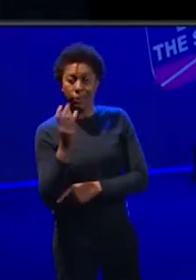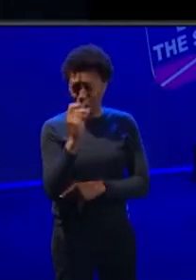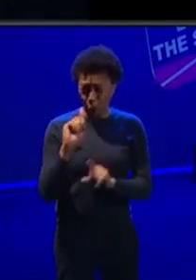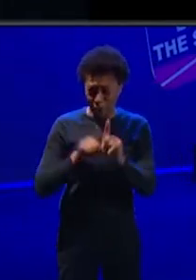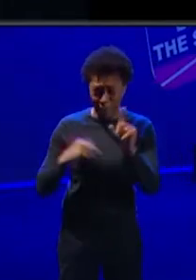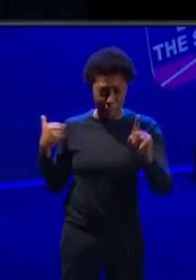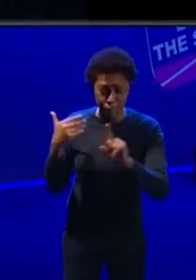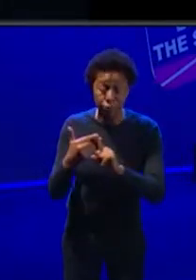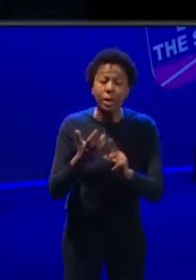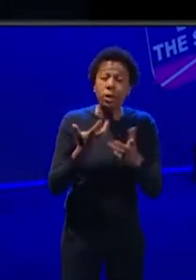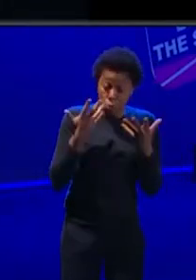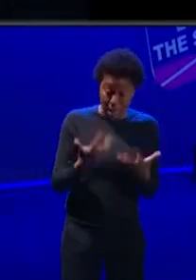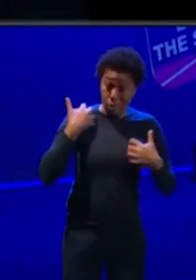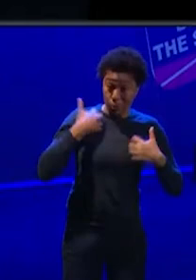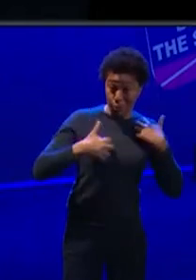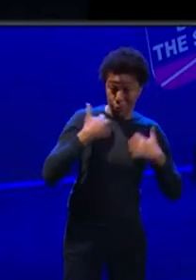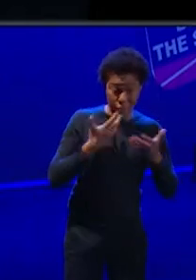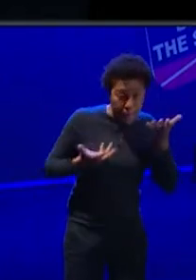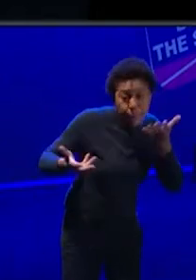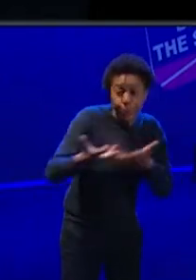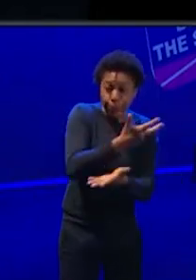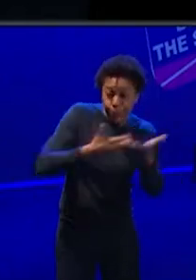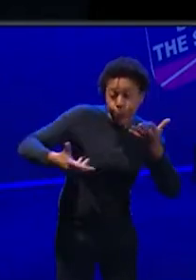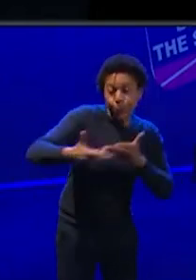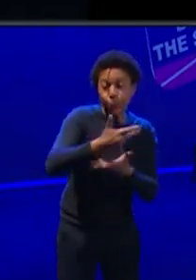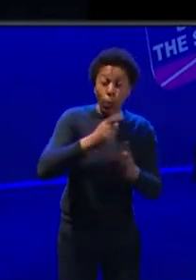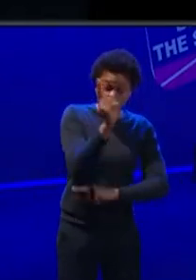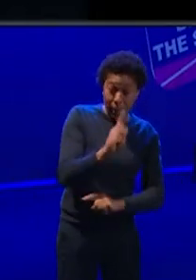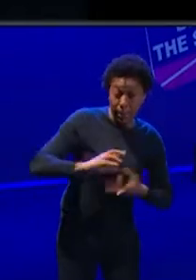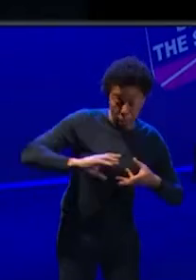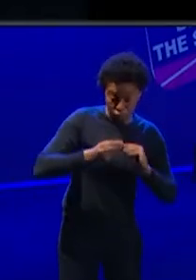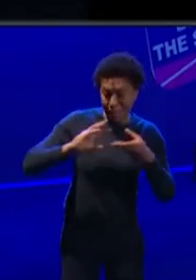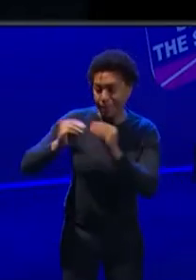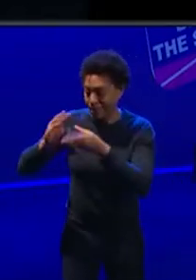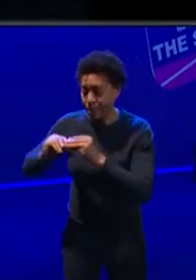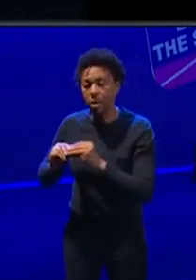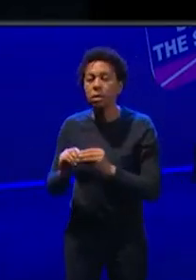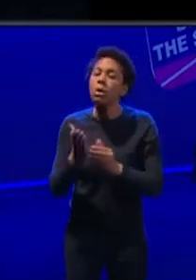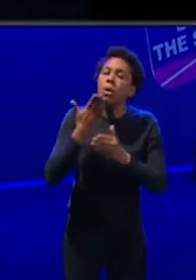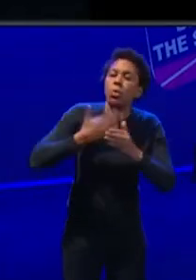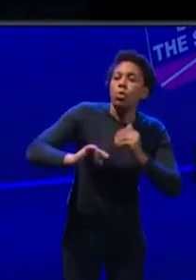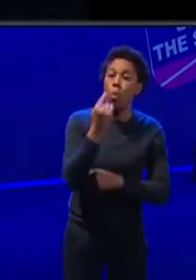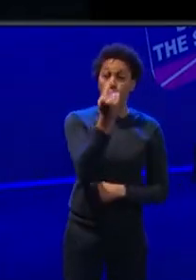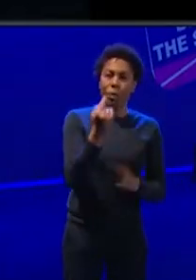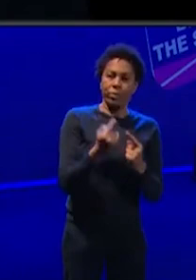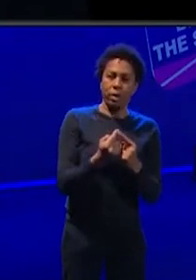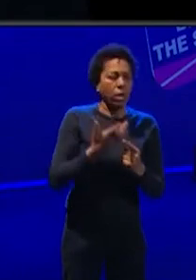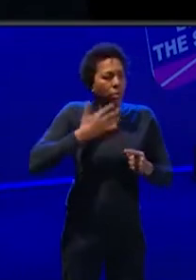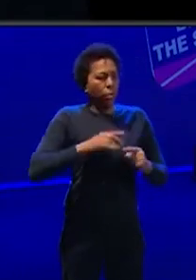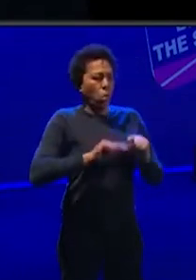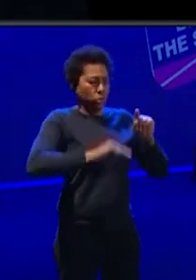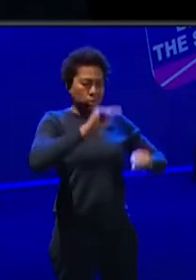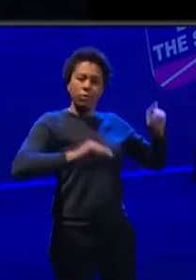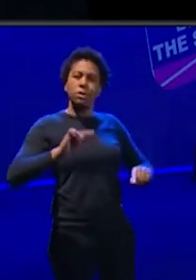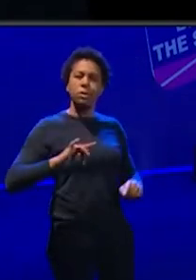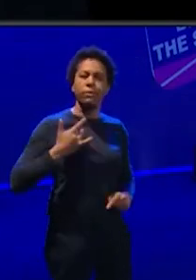those conversations with those people who are the decision makers around that. All they want is the diversity of opinion